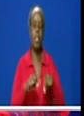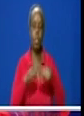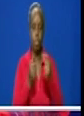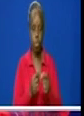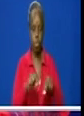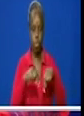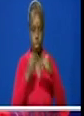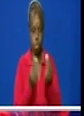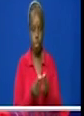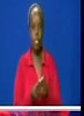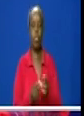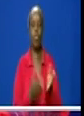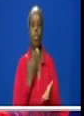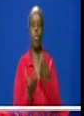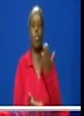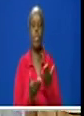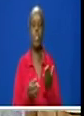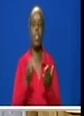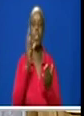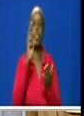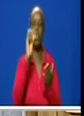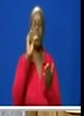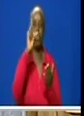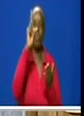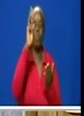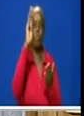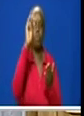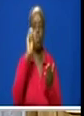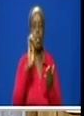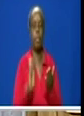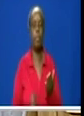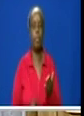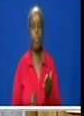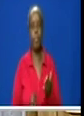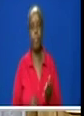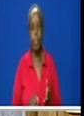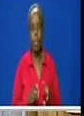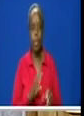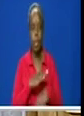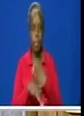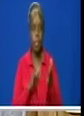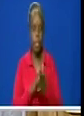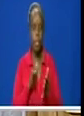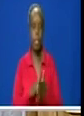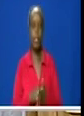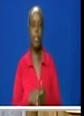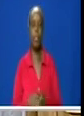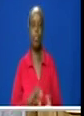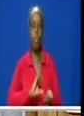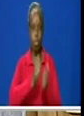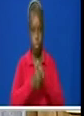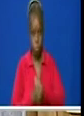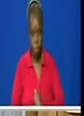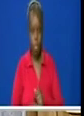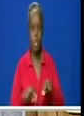volume. Wonderful. We're going to learn about the standard units of measuring volume, and after that we will be converting